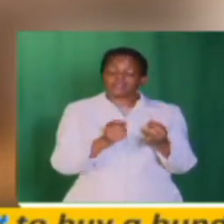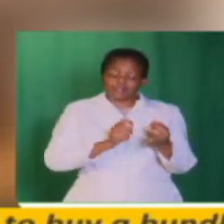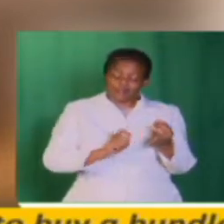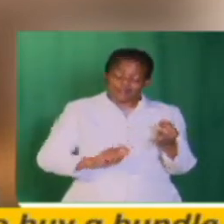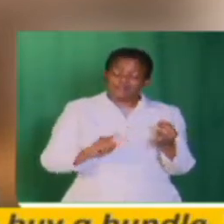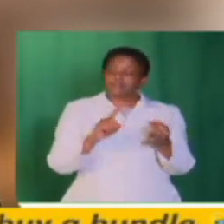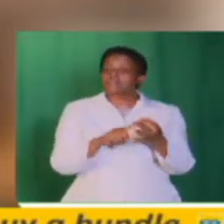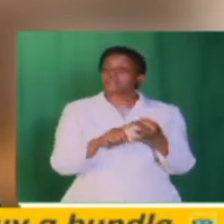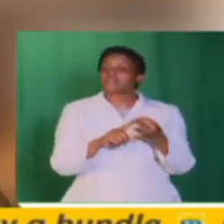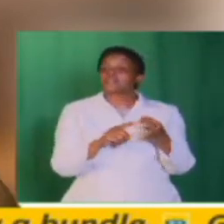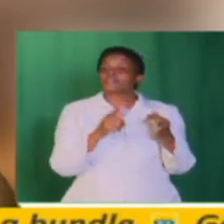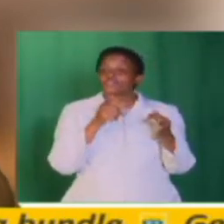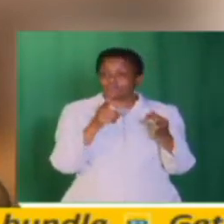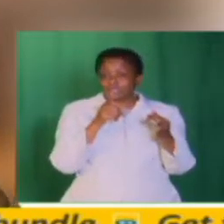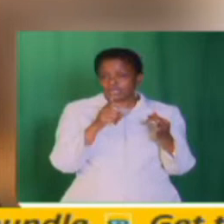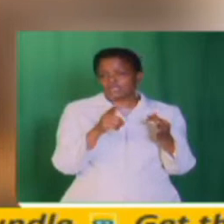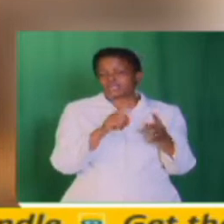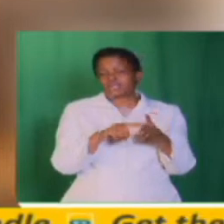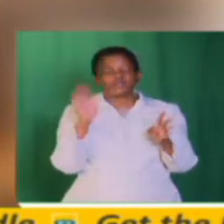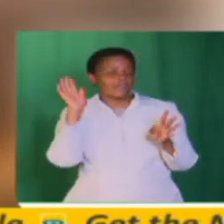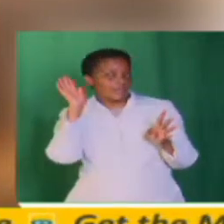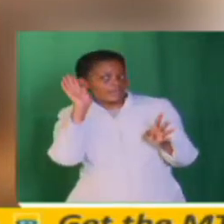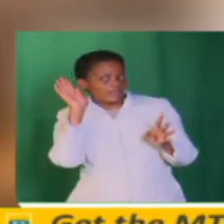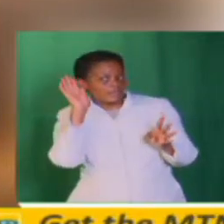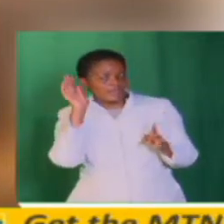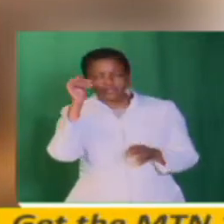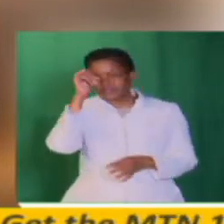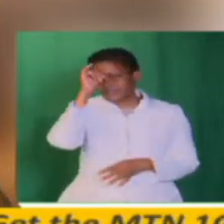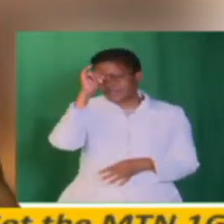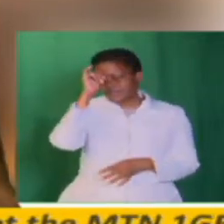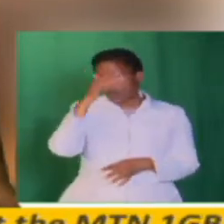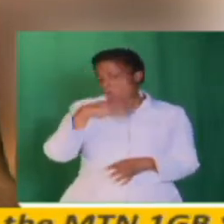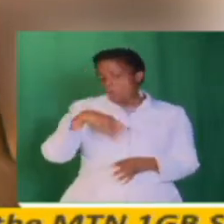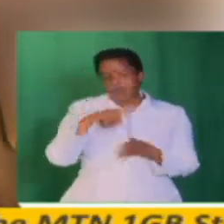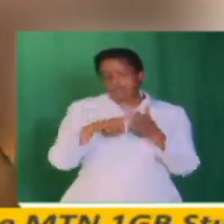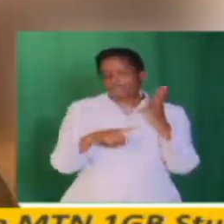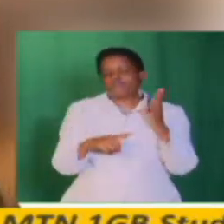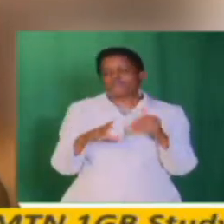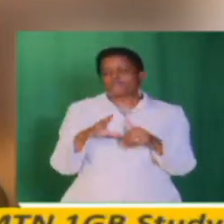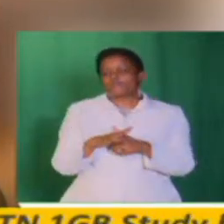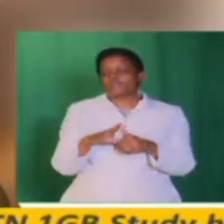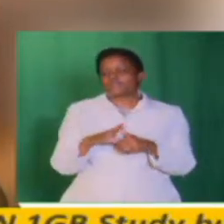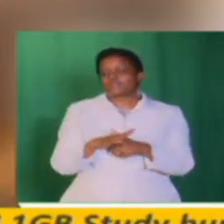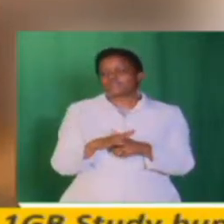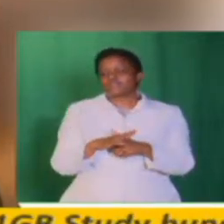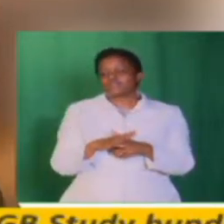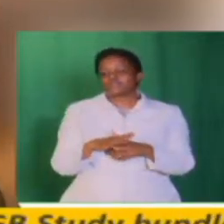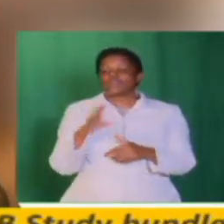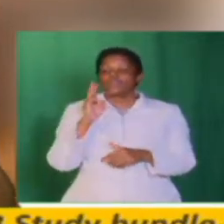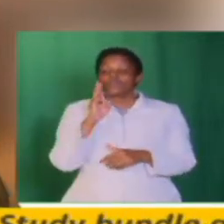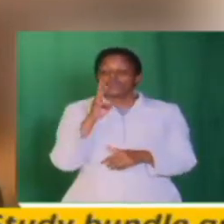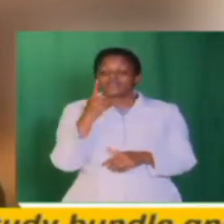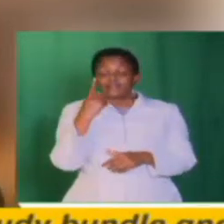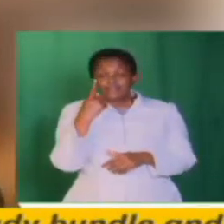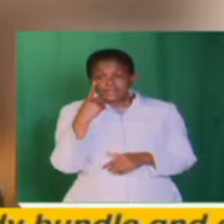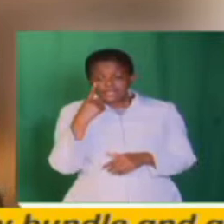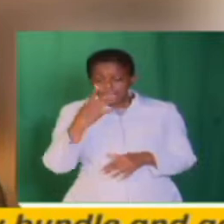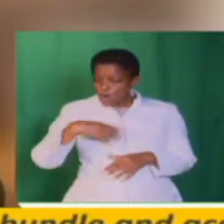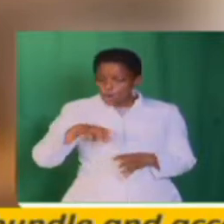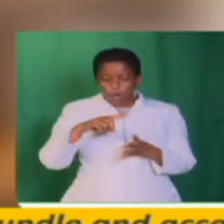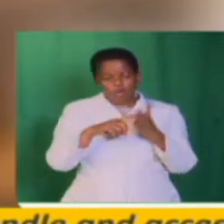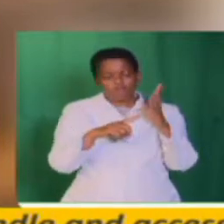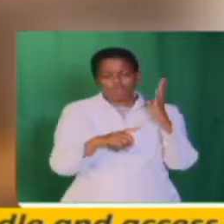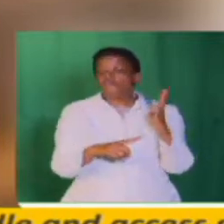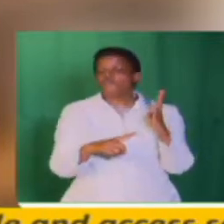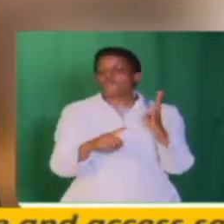skill. The reason why I am just mentioning all these skills today, you are going to see why all these skills are important for